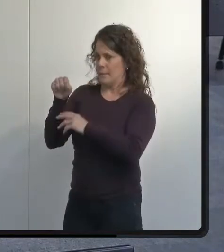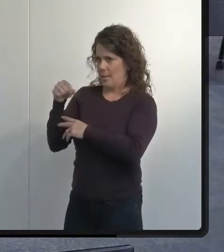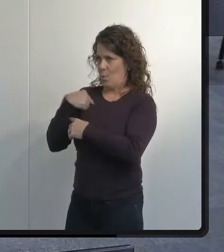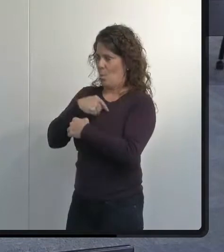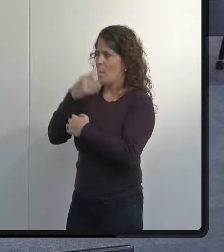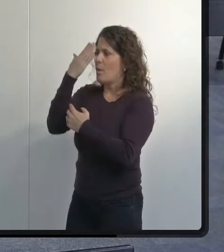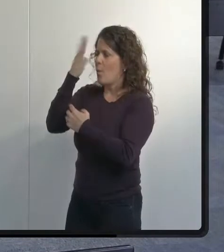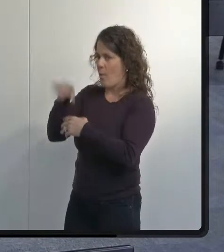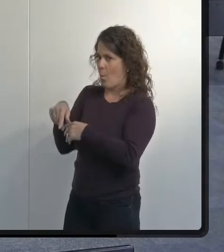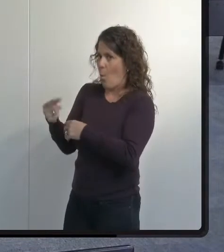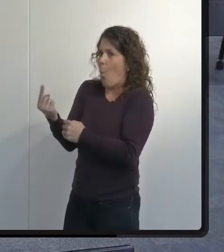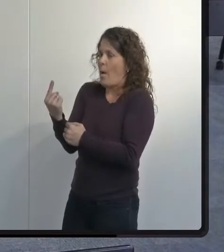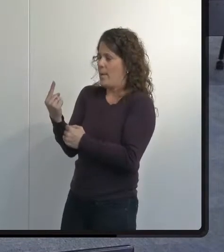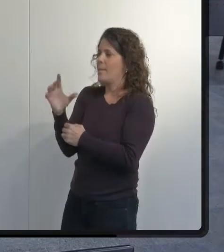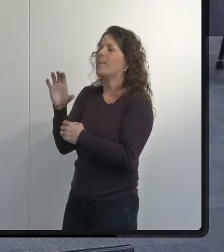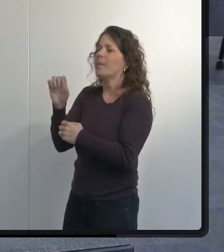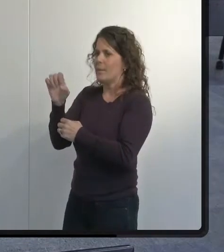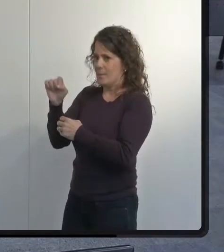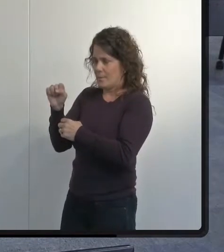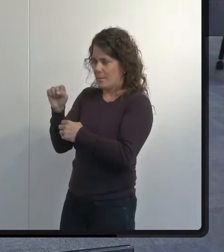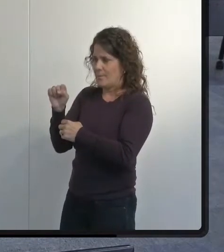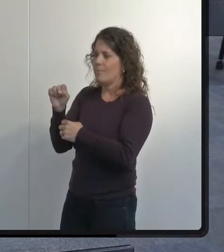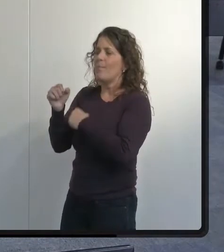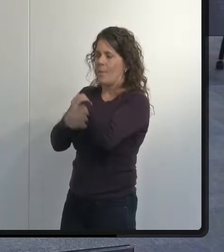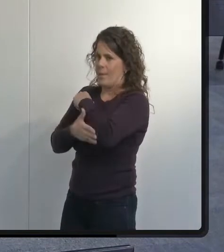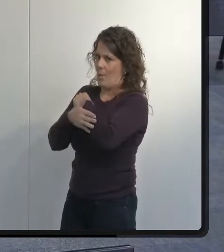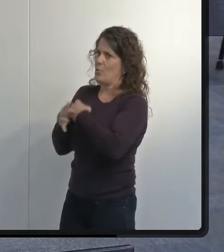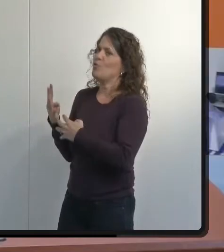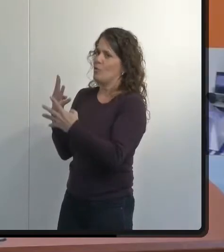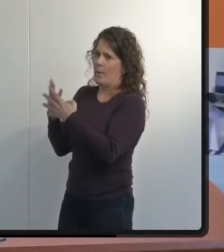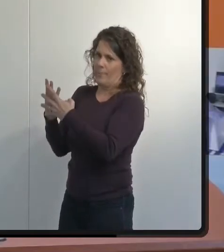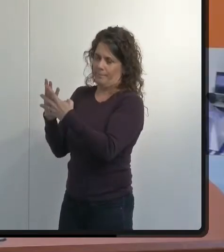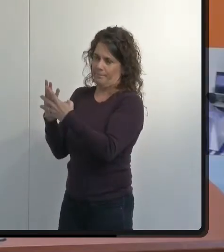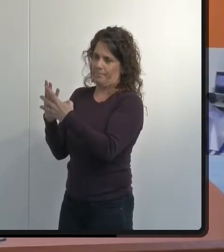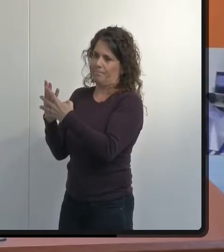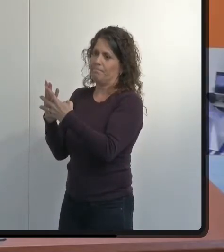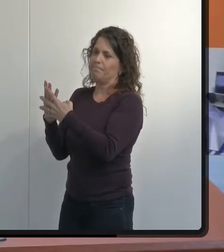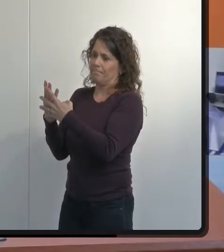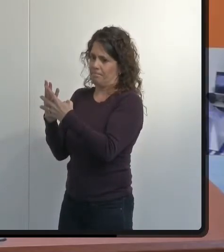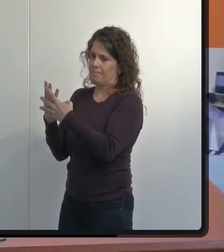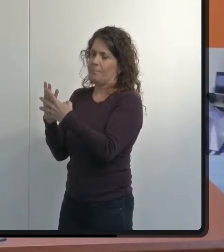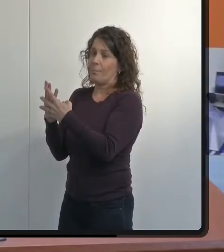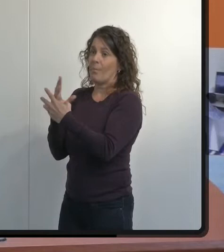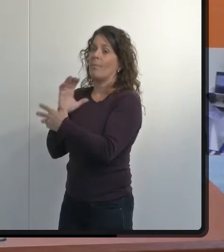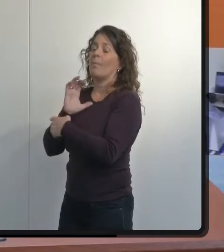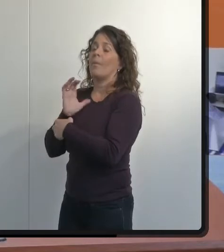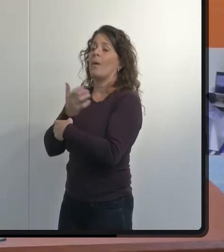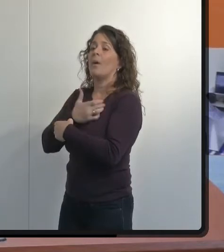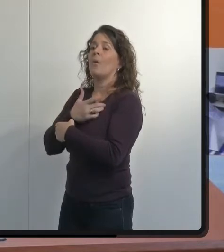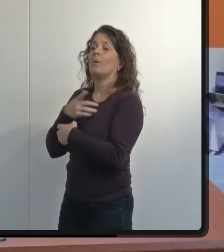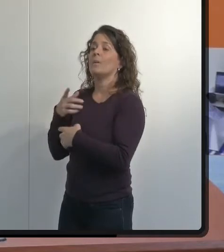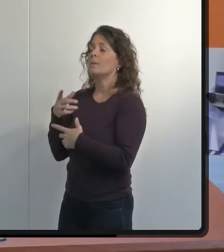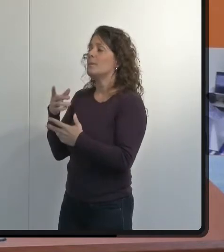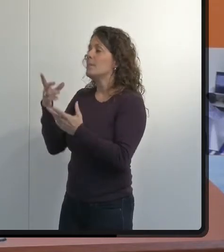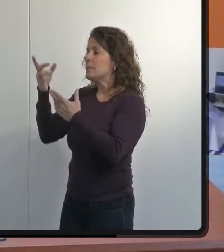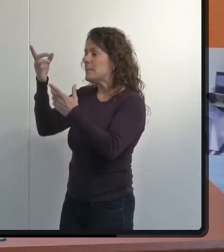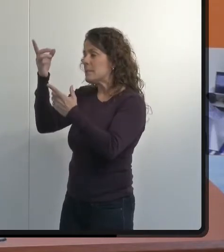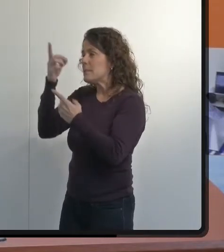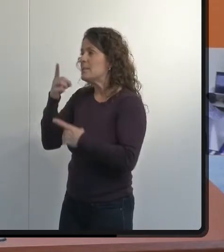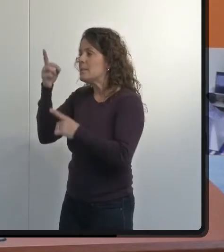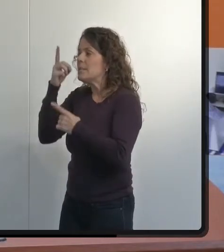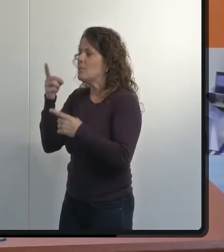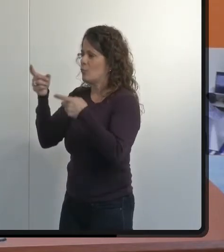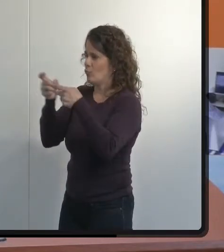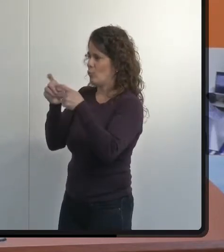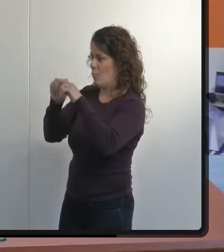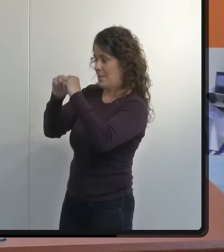one confirmed case in the county jail, and our disease control team is in the middle